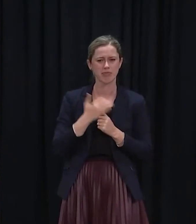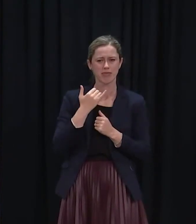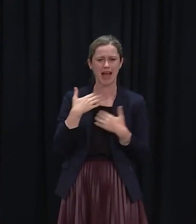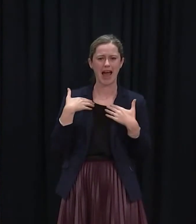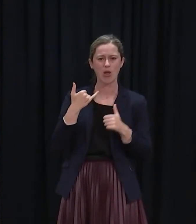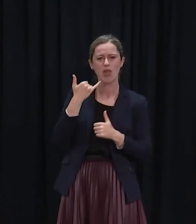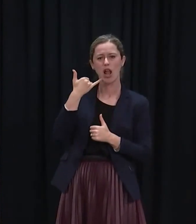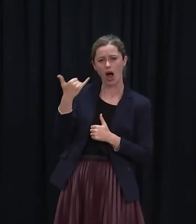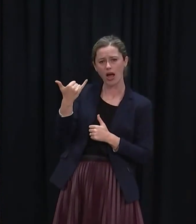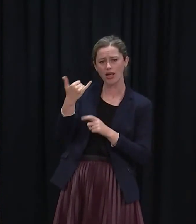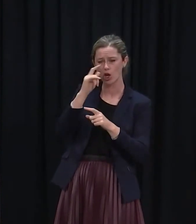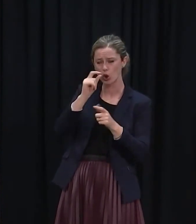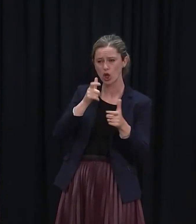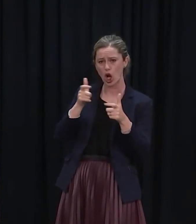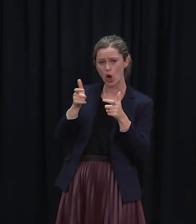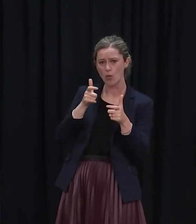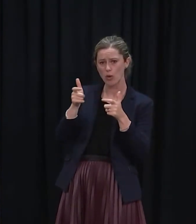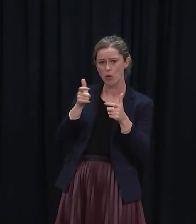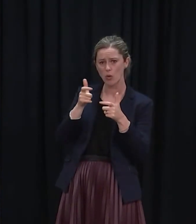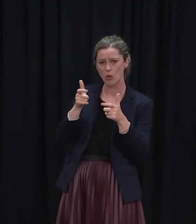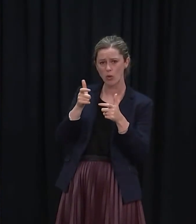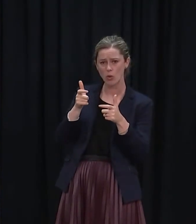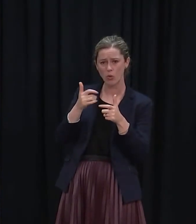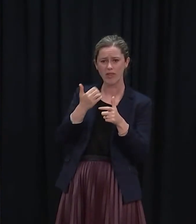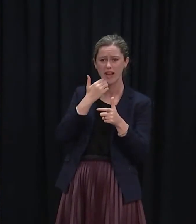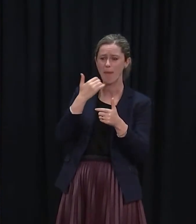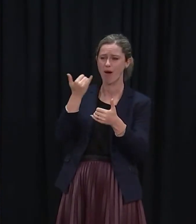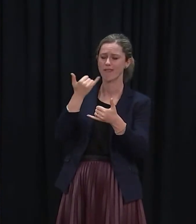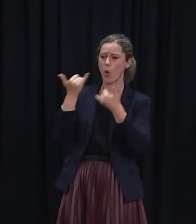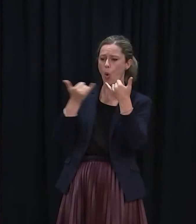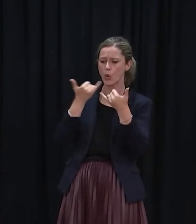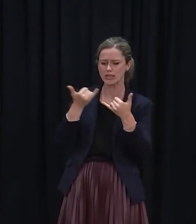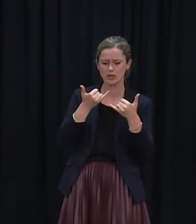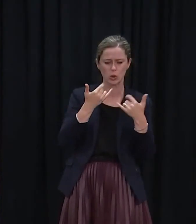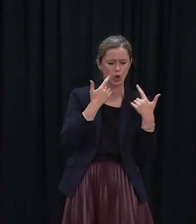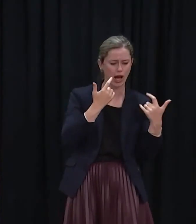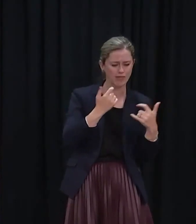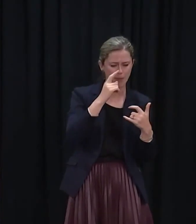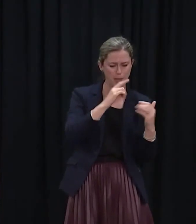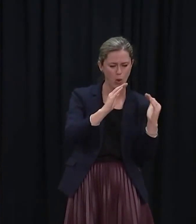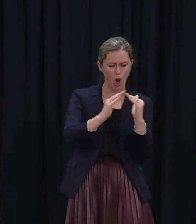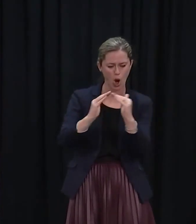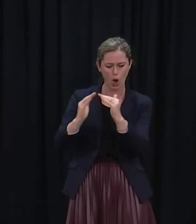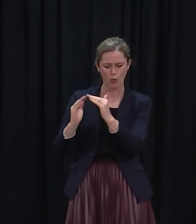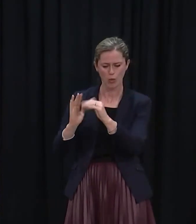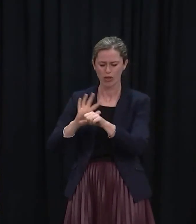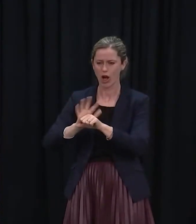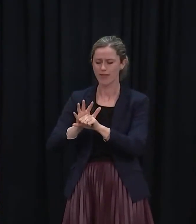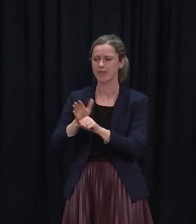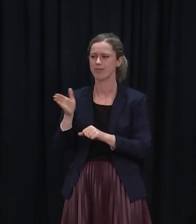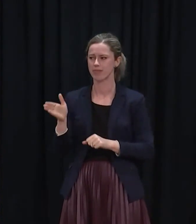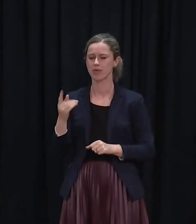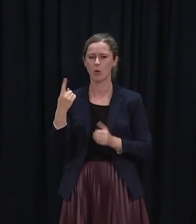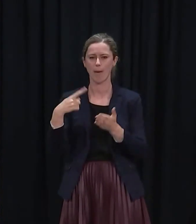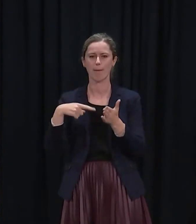be able to cope with the sheer number of calls it's going to have to make as home isolation ramps up. I'll make one point and then I'll hand over to the Director